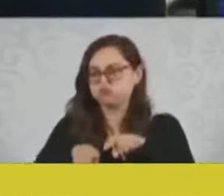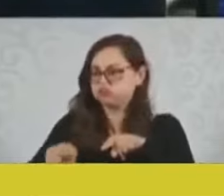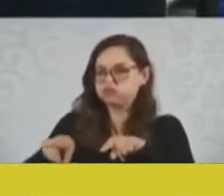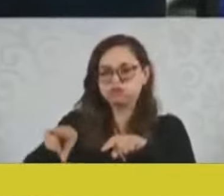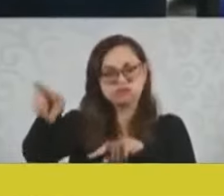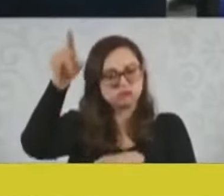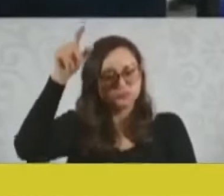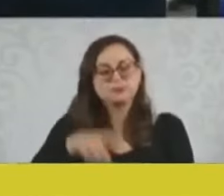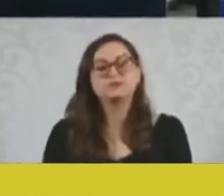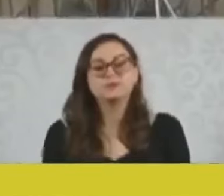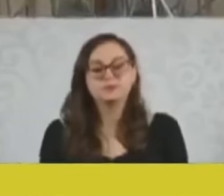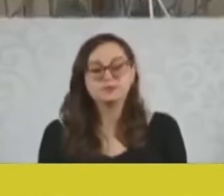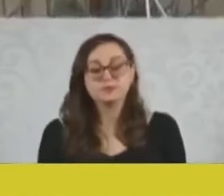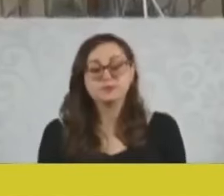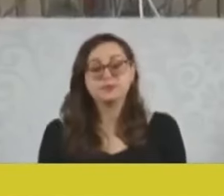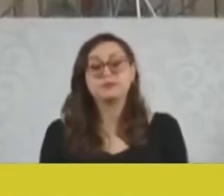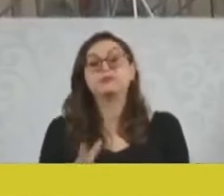and also,